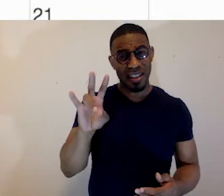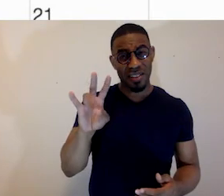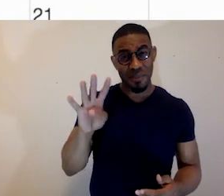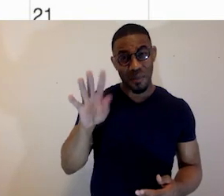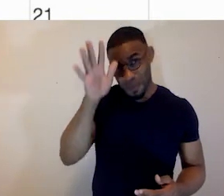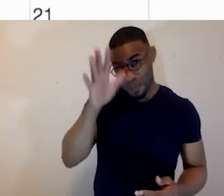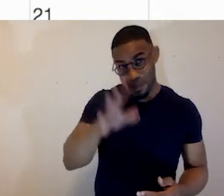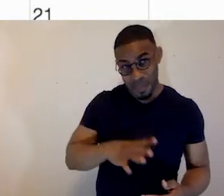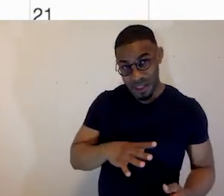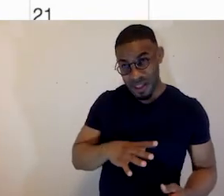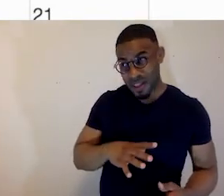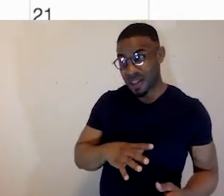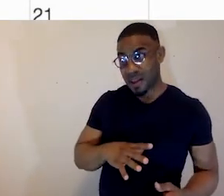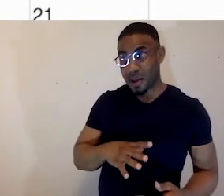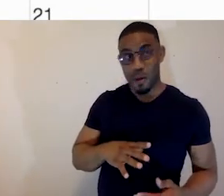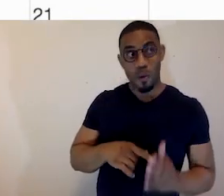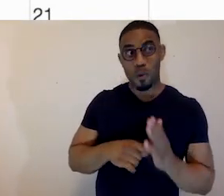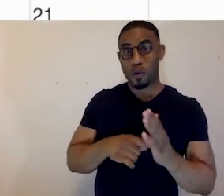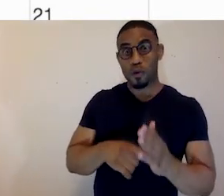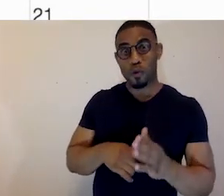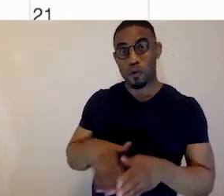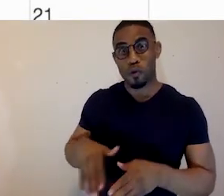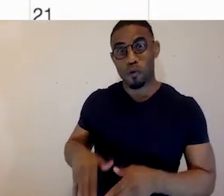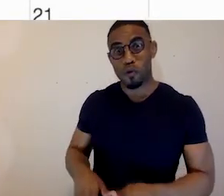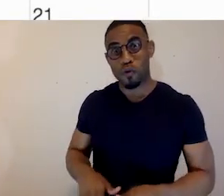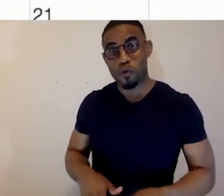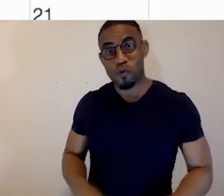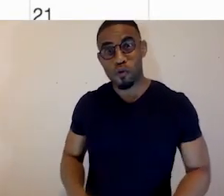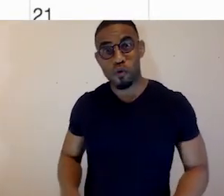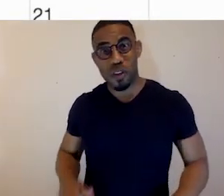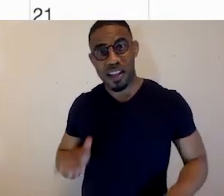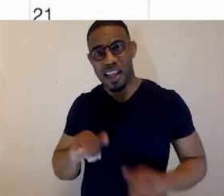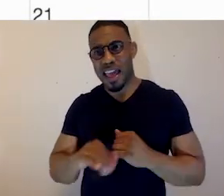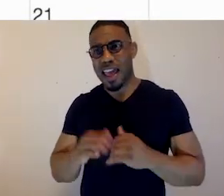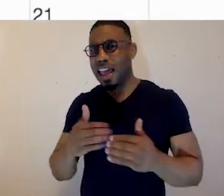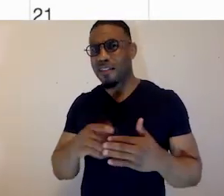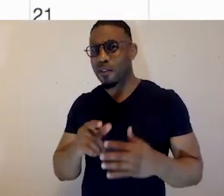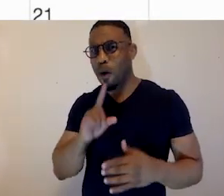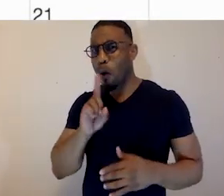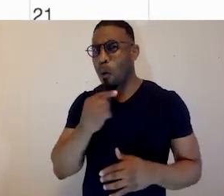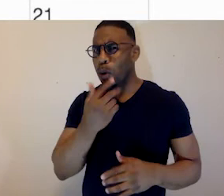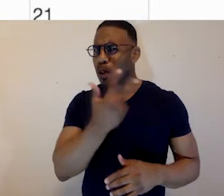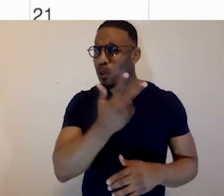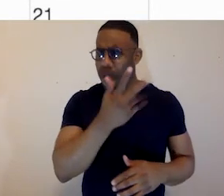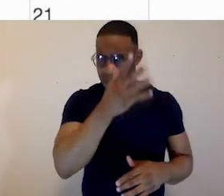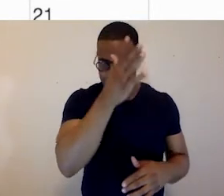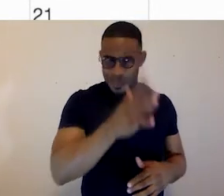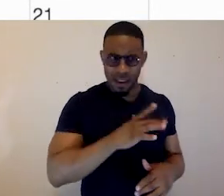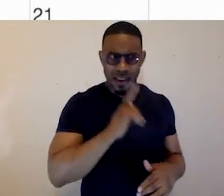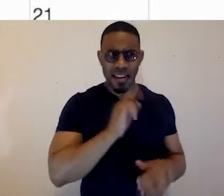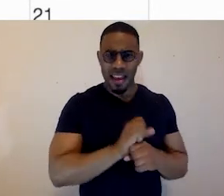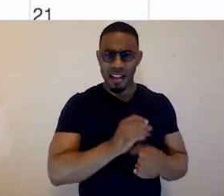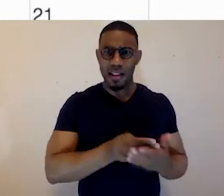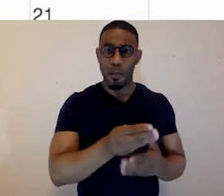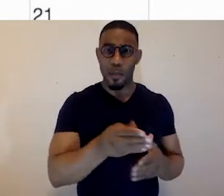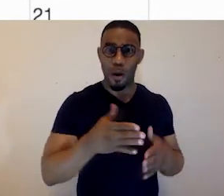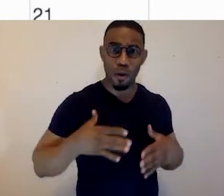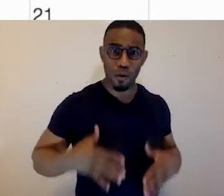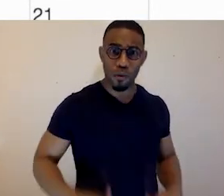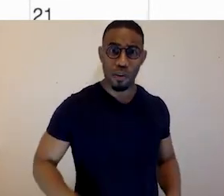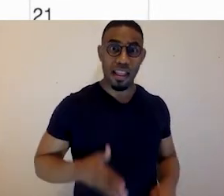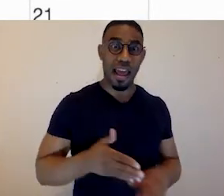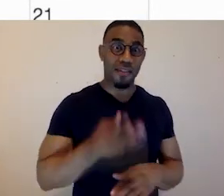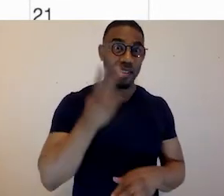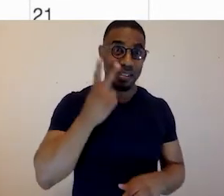874 men were shown the dress ad, even though only 3 men actually bought the dress